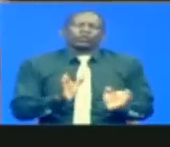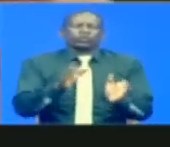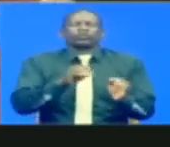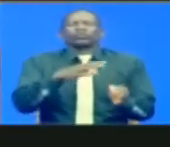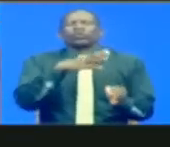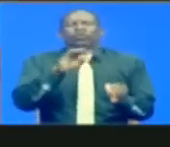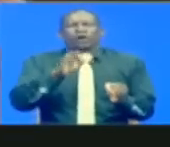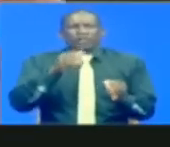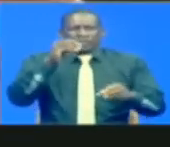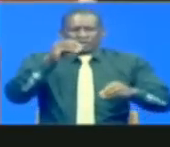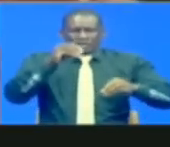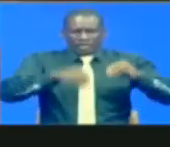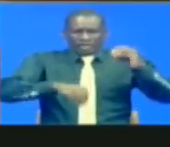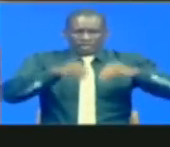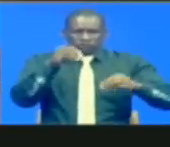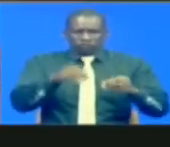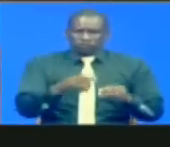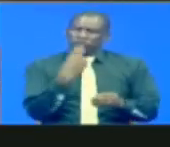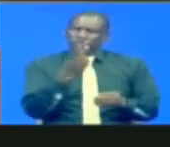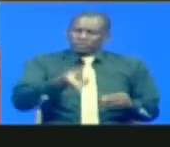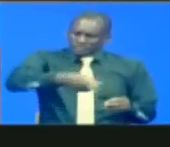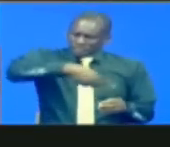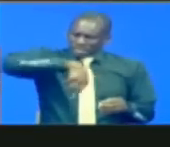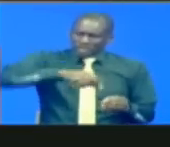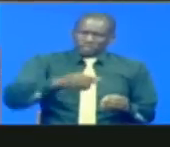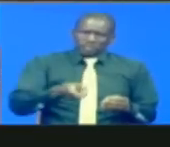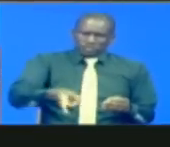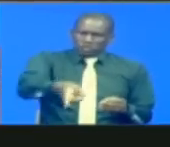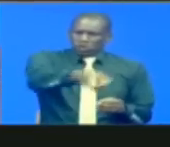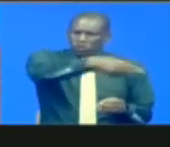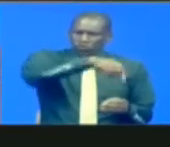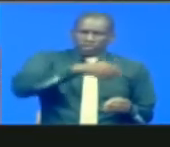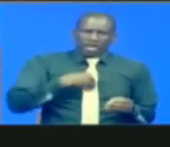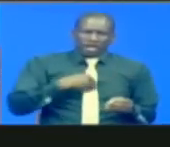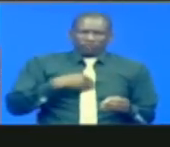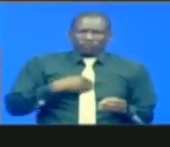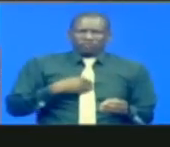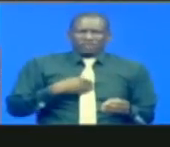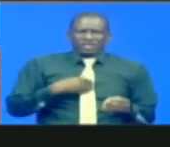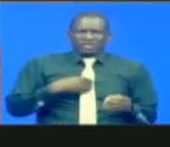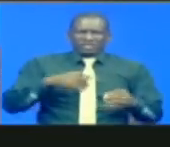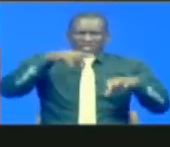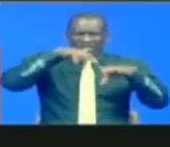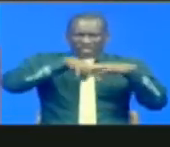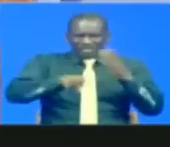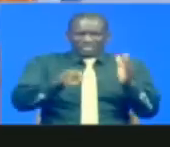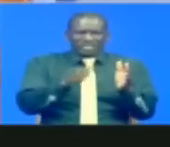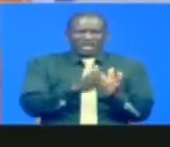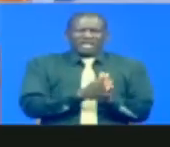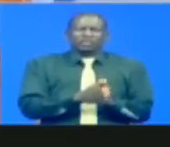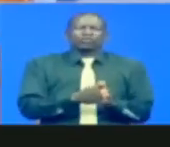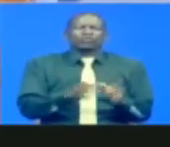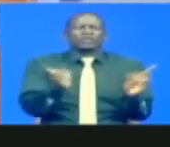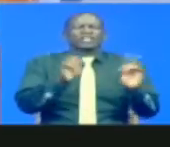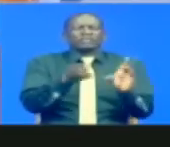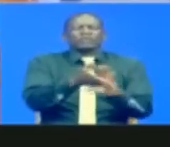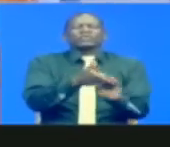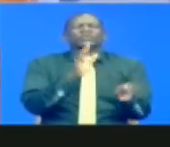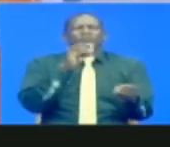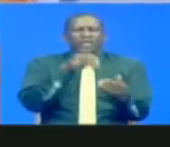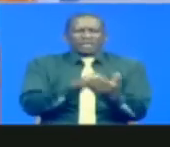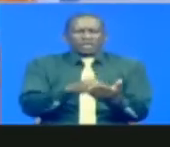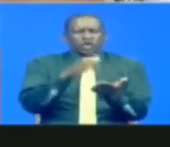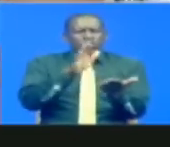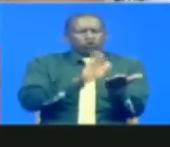Mwatuona, sisi tushapanda na twaitwa hatushuki. Part of the comments that